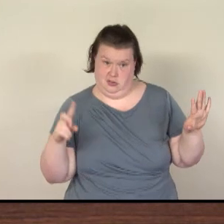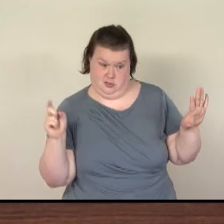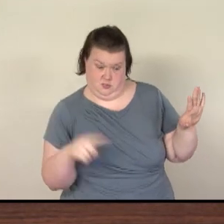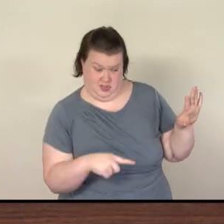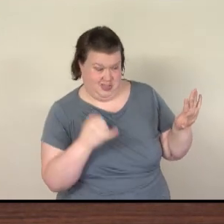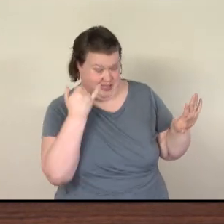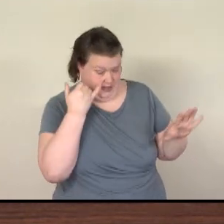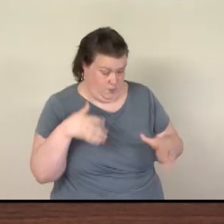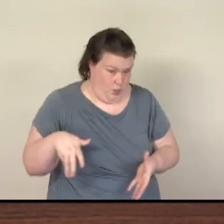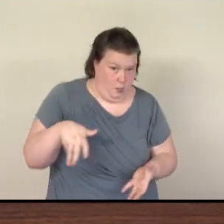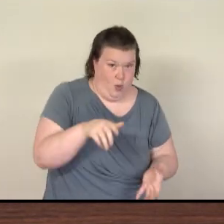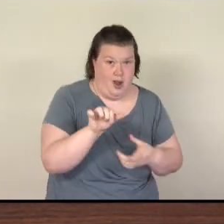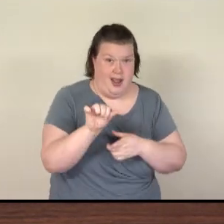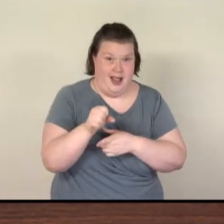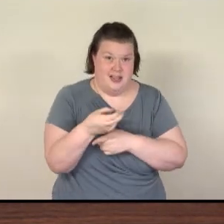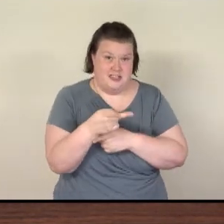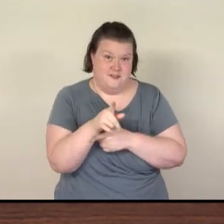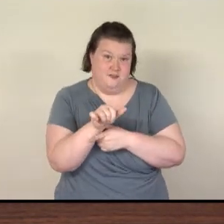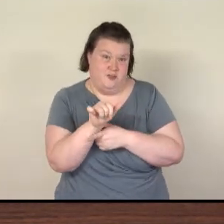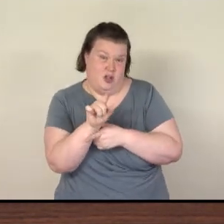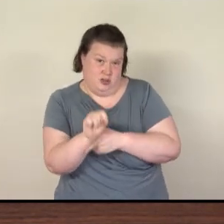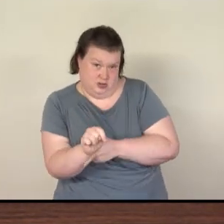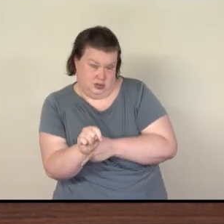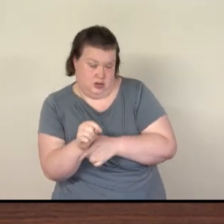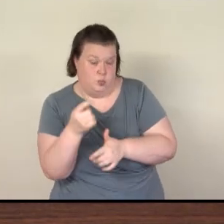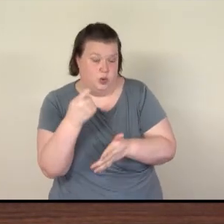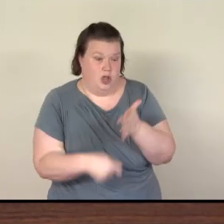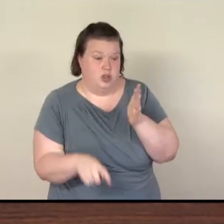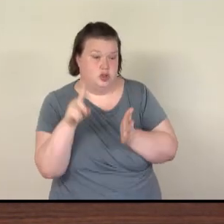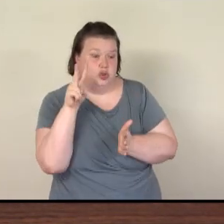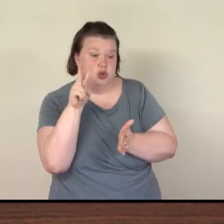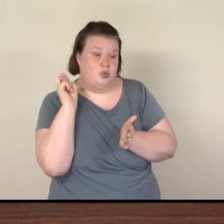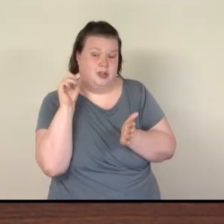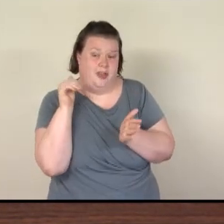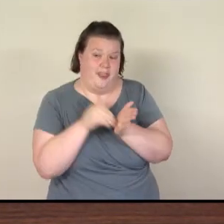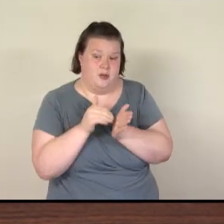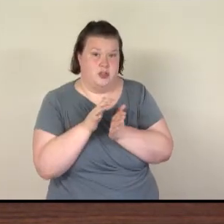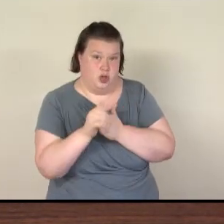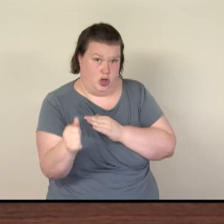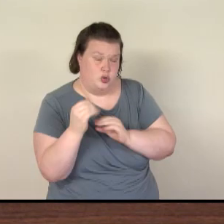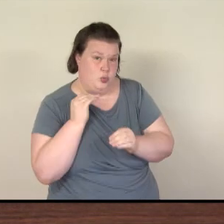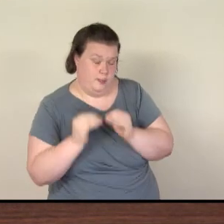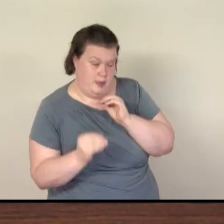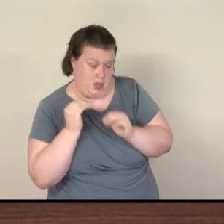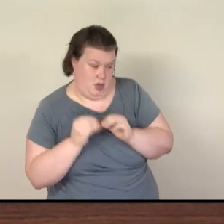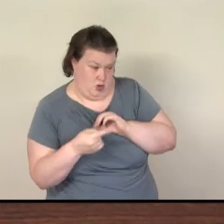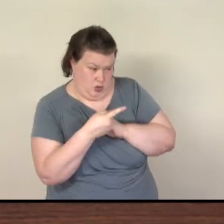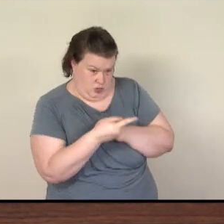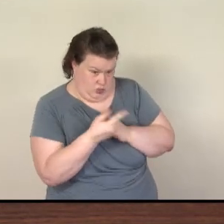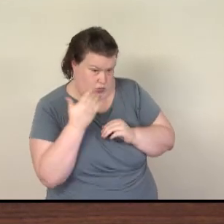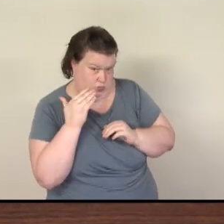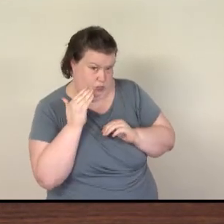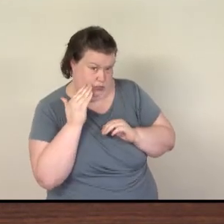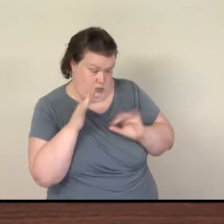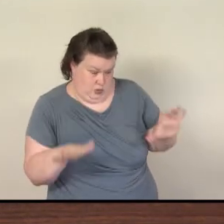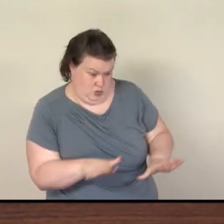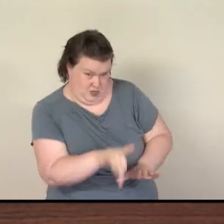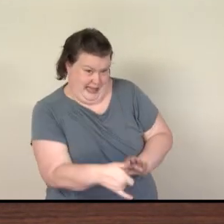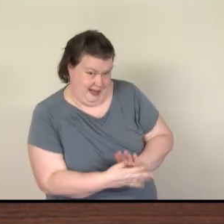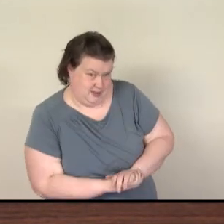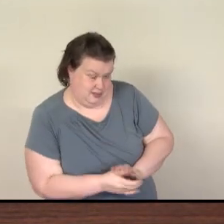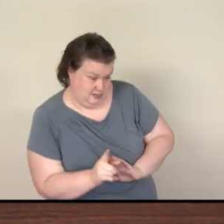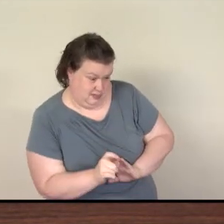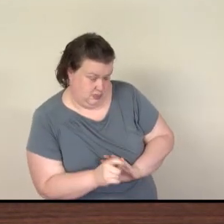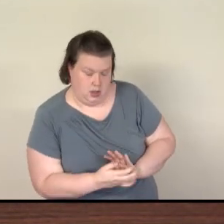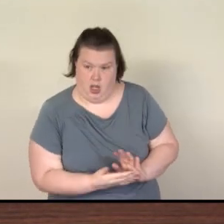this asphalt, it's going to cost you $200,000 to repair, and we need to know if you're going to do that. And I